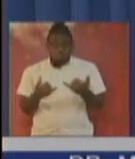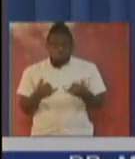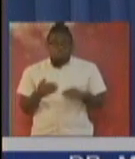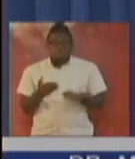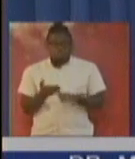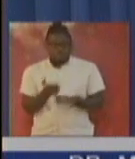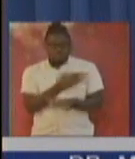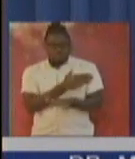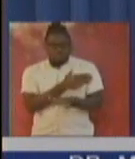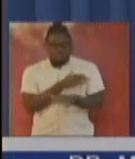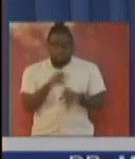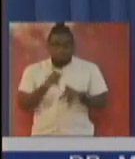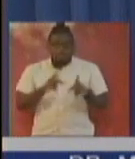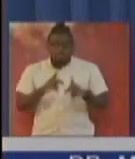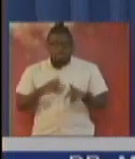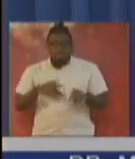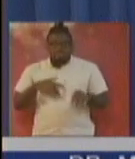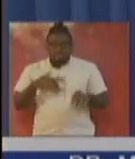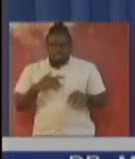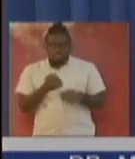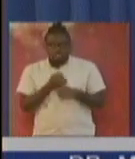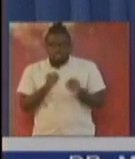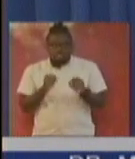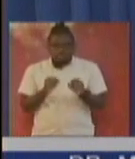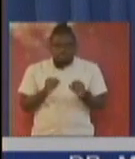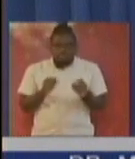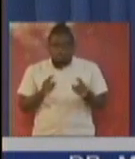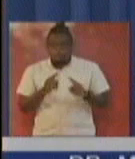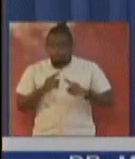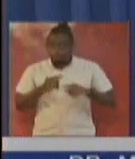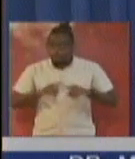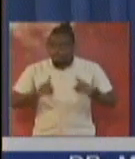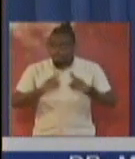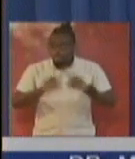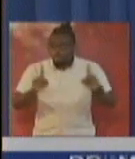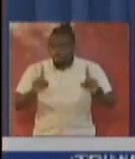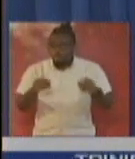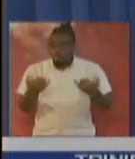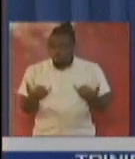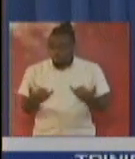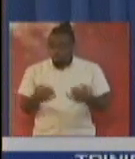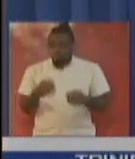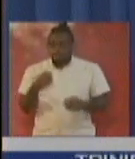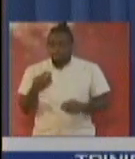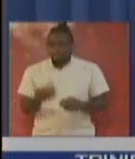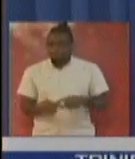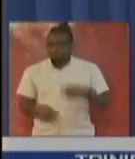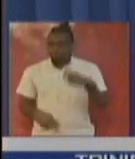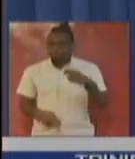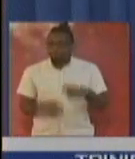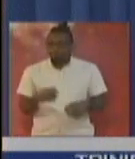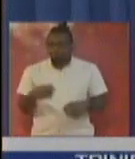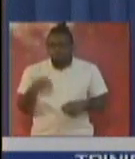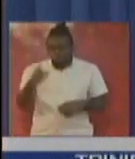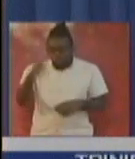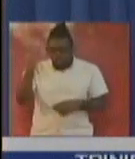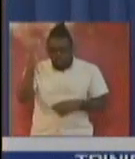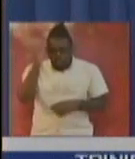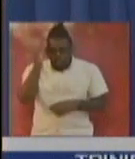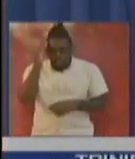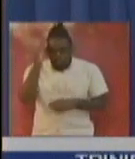shake. It's not crumbling, but it's shaking. We know the fundamentals that we must